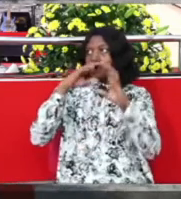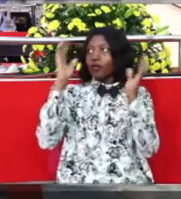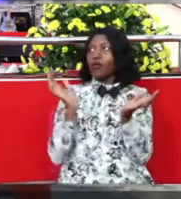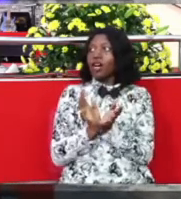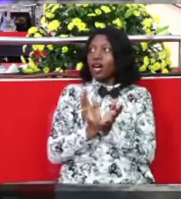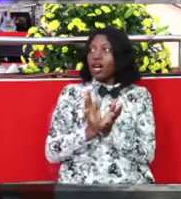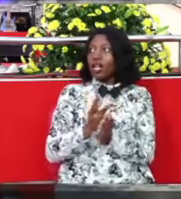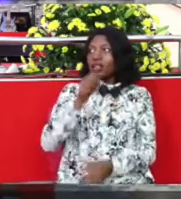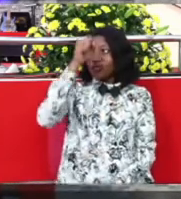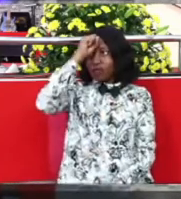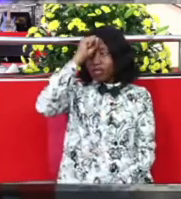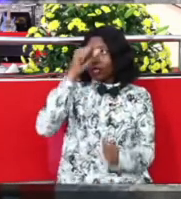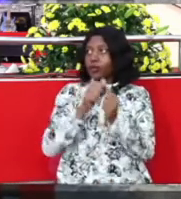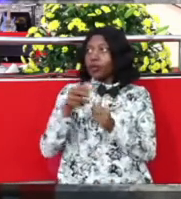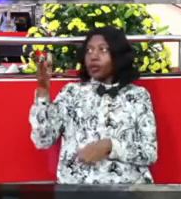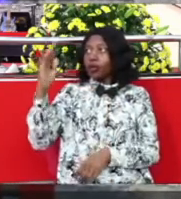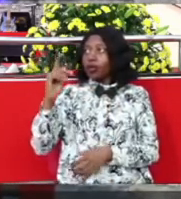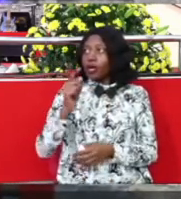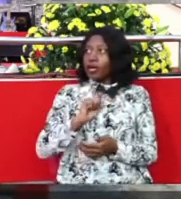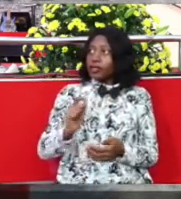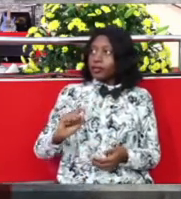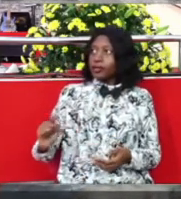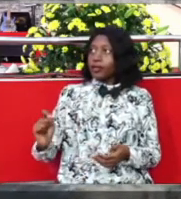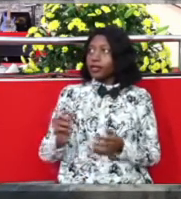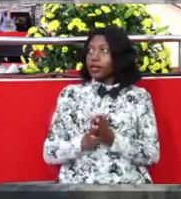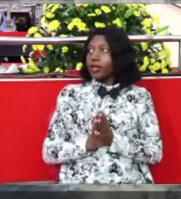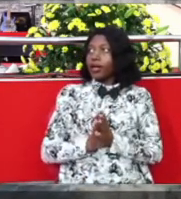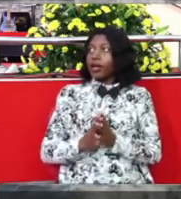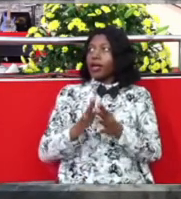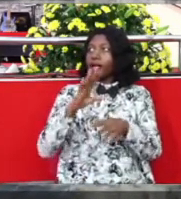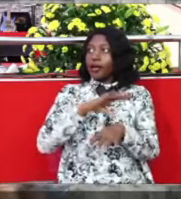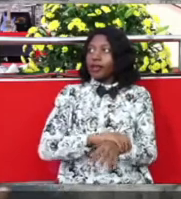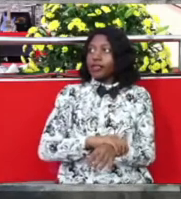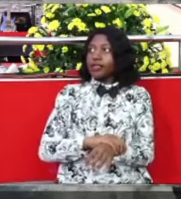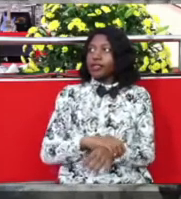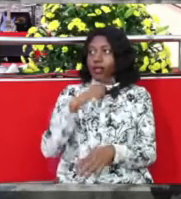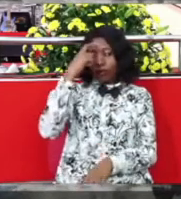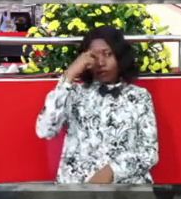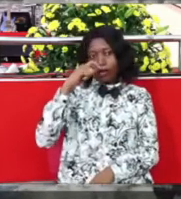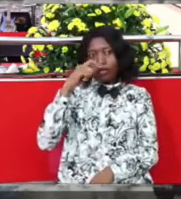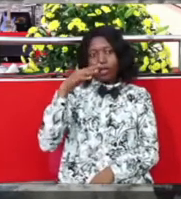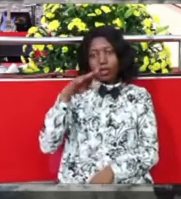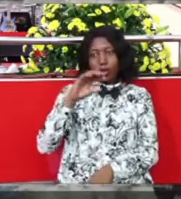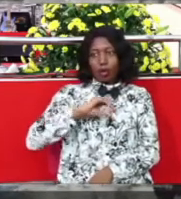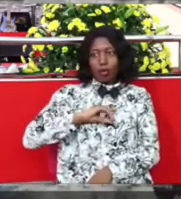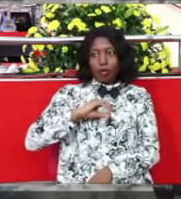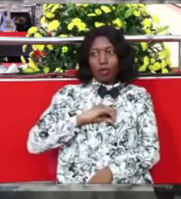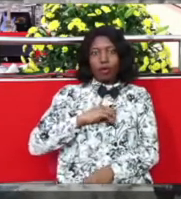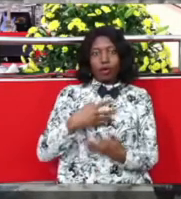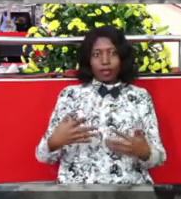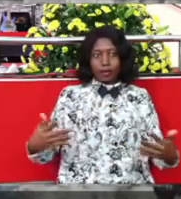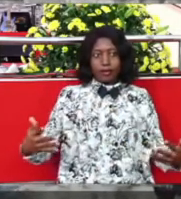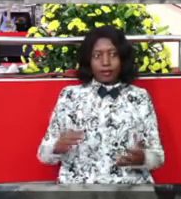God. For he is written, he catches the wise in their own craftiness. Bwana Yesu asifiwe.